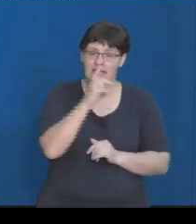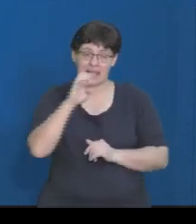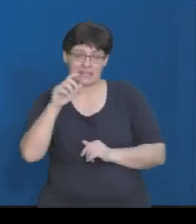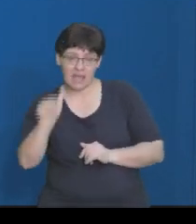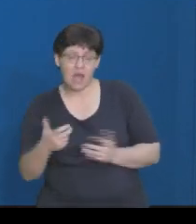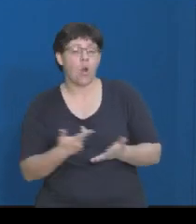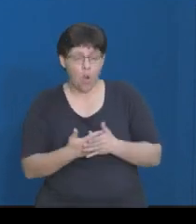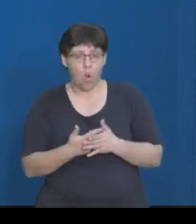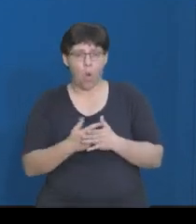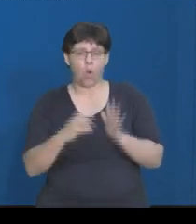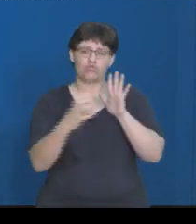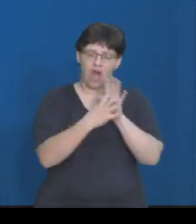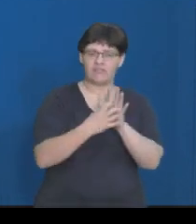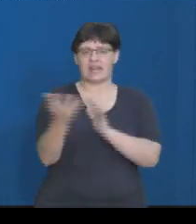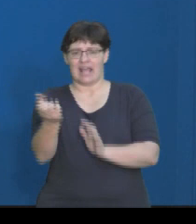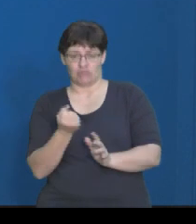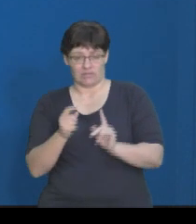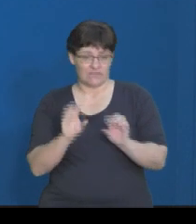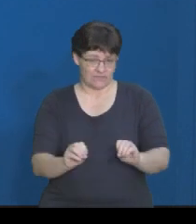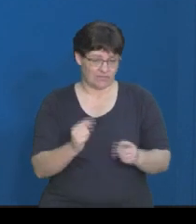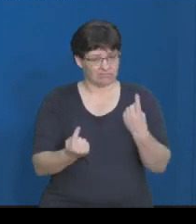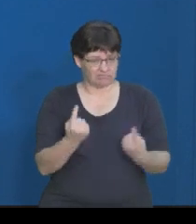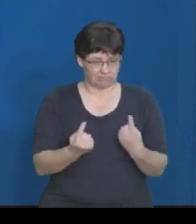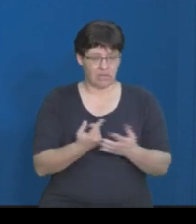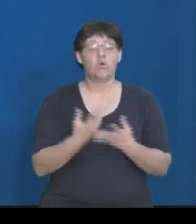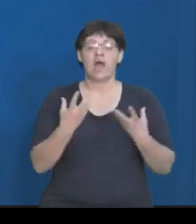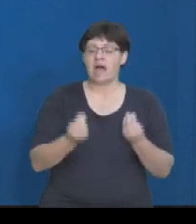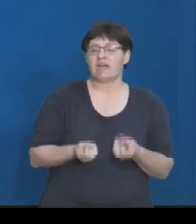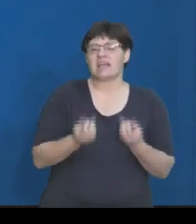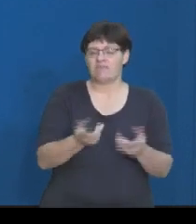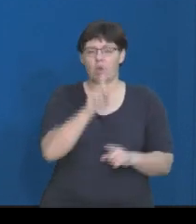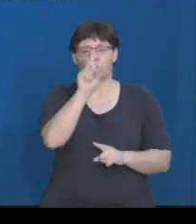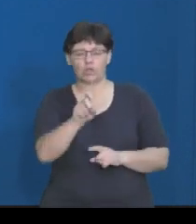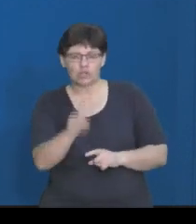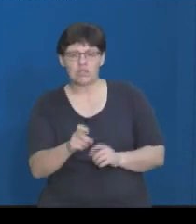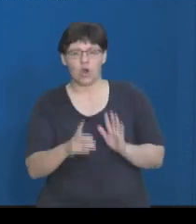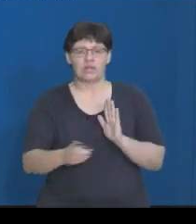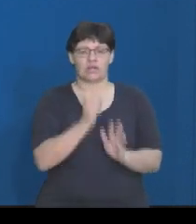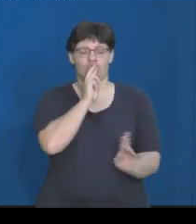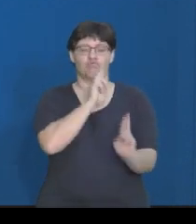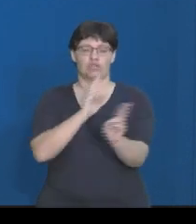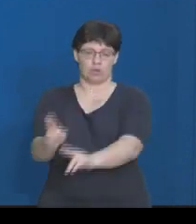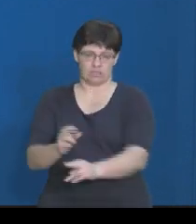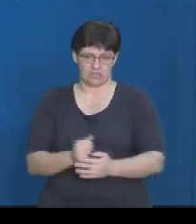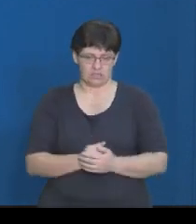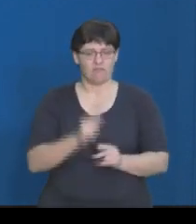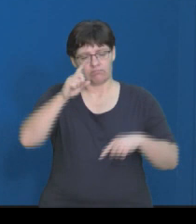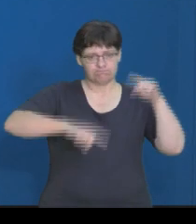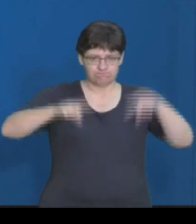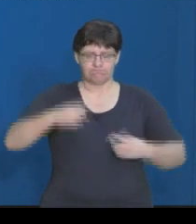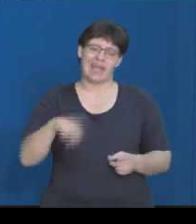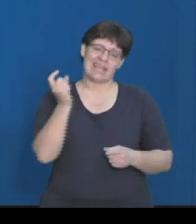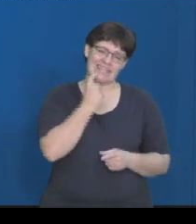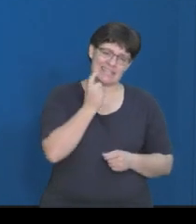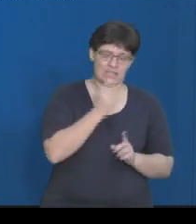a graph and an extract. Right, then you are given items or questions in the data response that range from